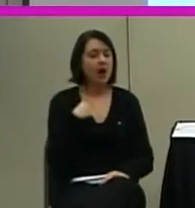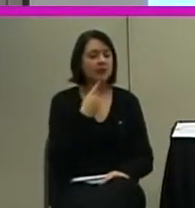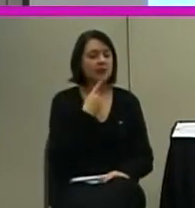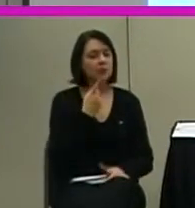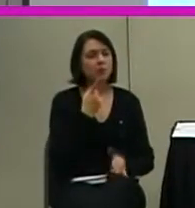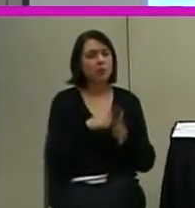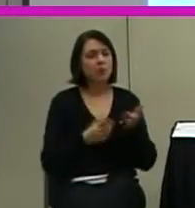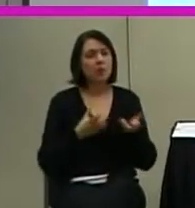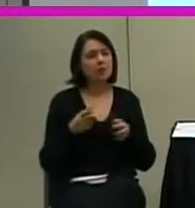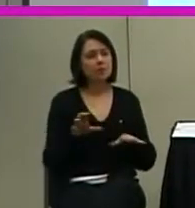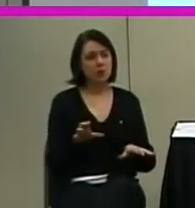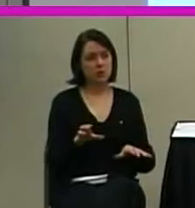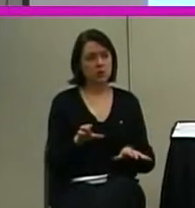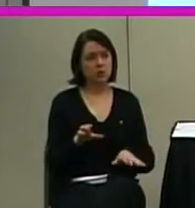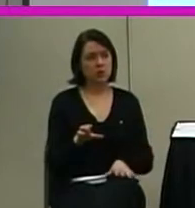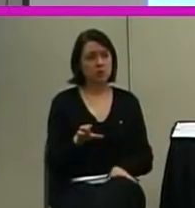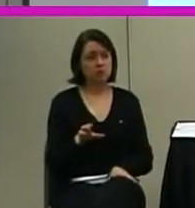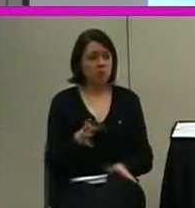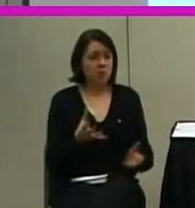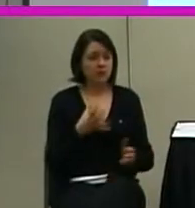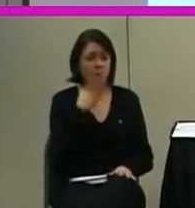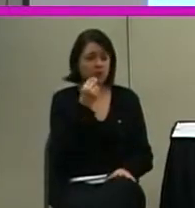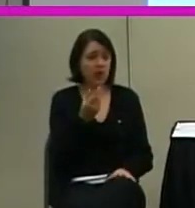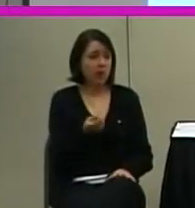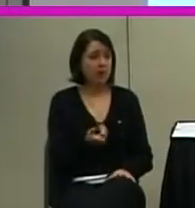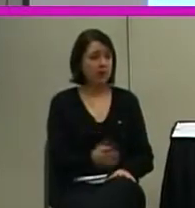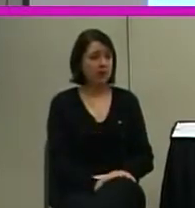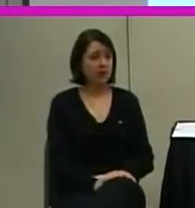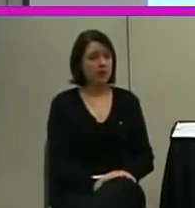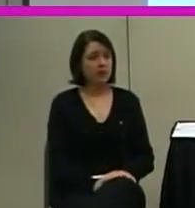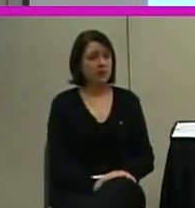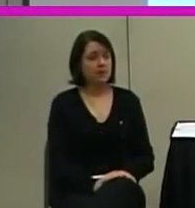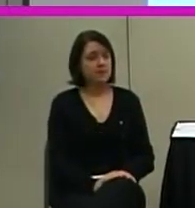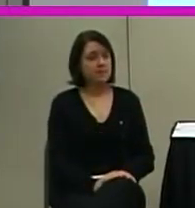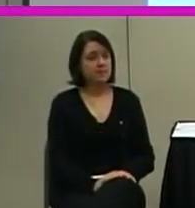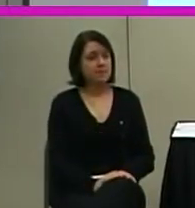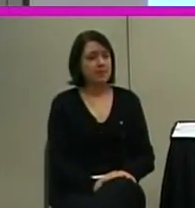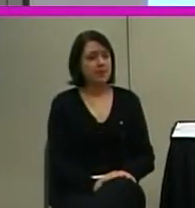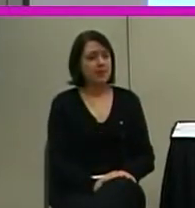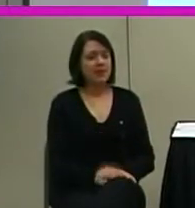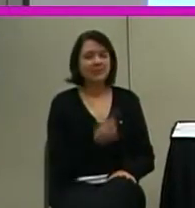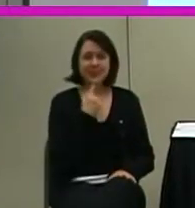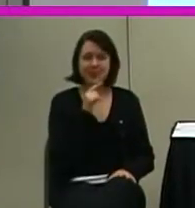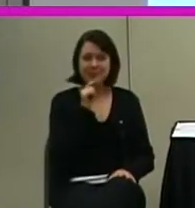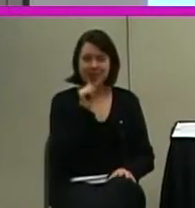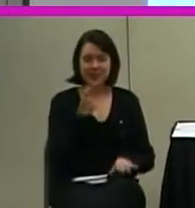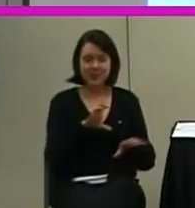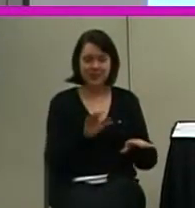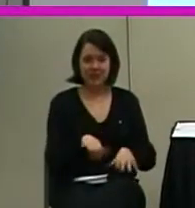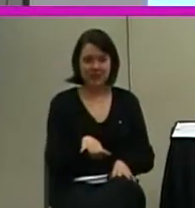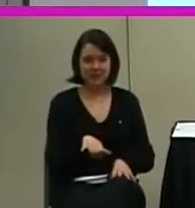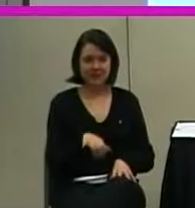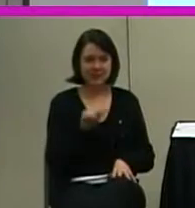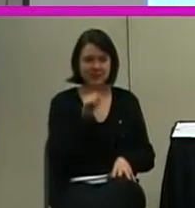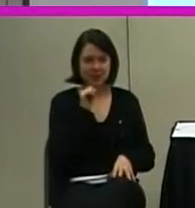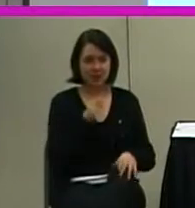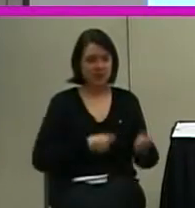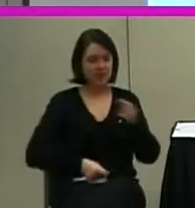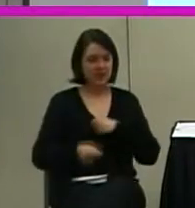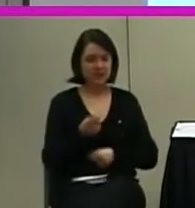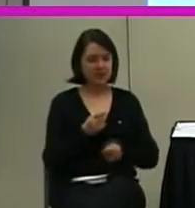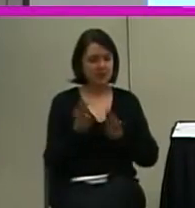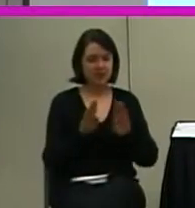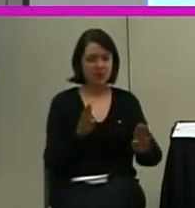said, what would you like the kids to do? And they said, we'd like them to just shut up. And so I said, they're not going to do that. That's not a replacement